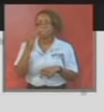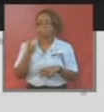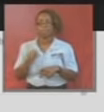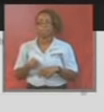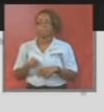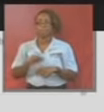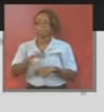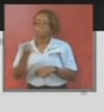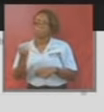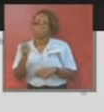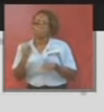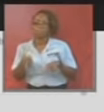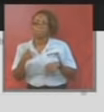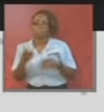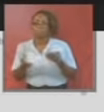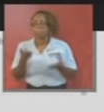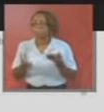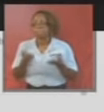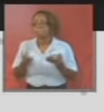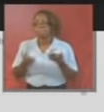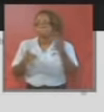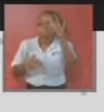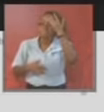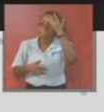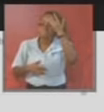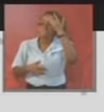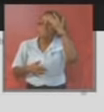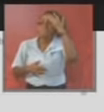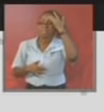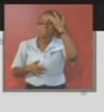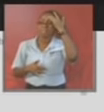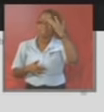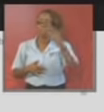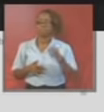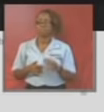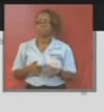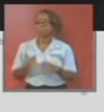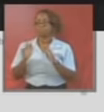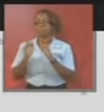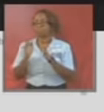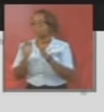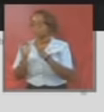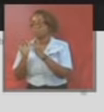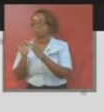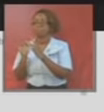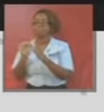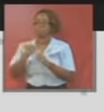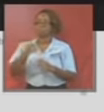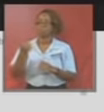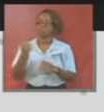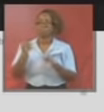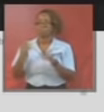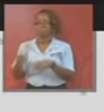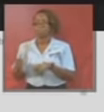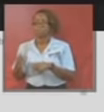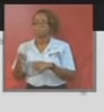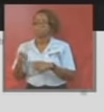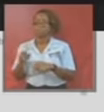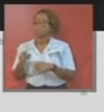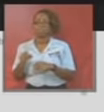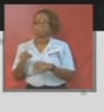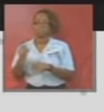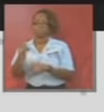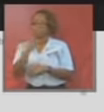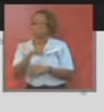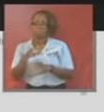is what drives the explosive transmission of a virus through a population. So what you saw is the side